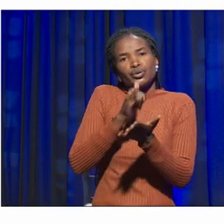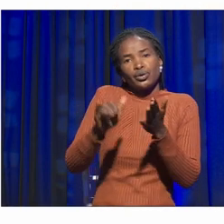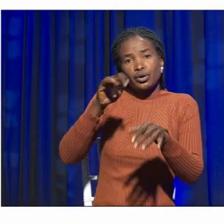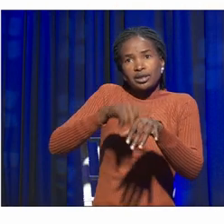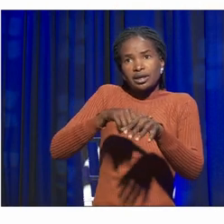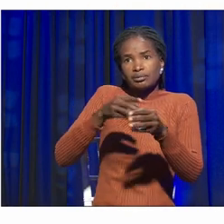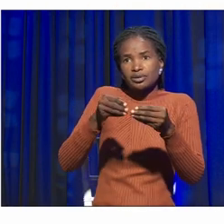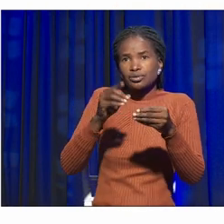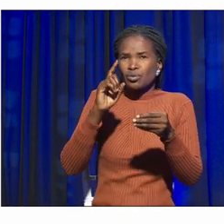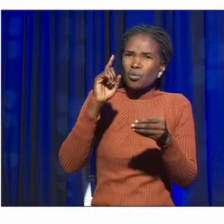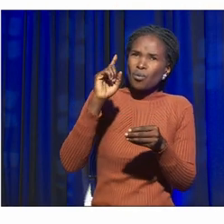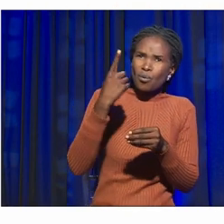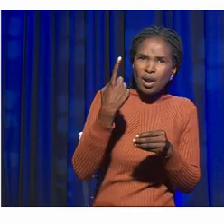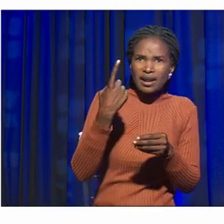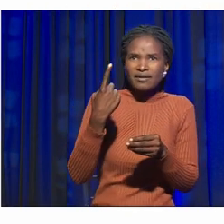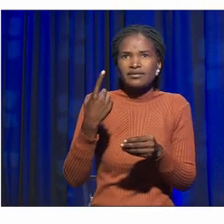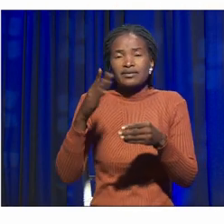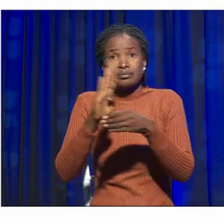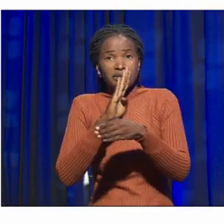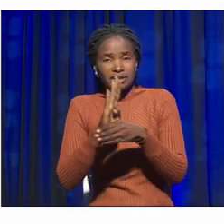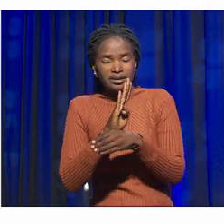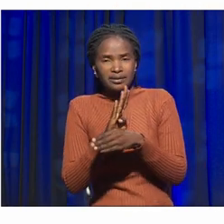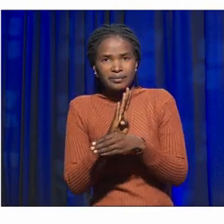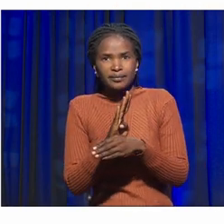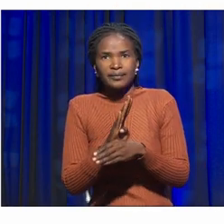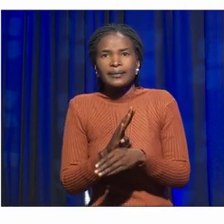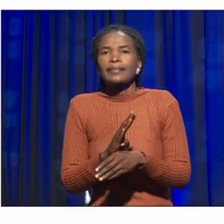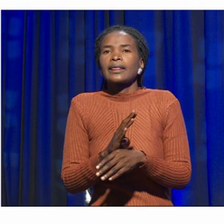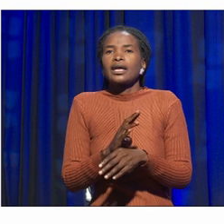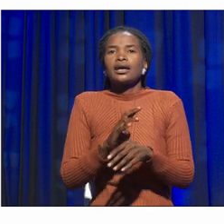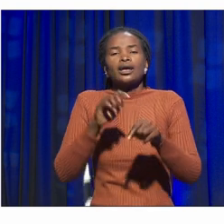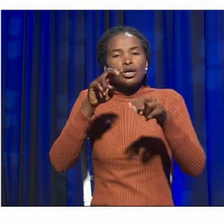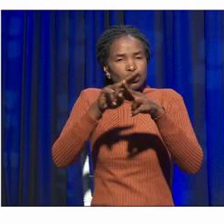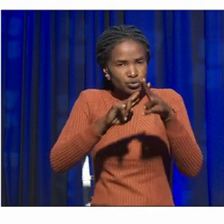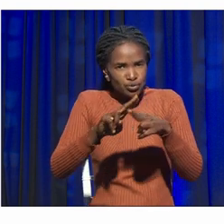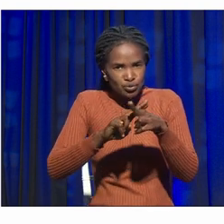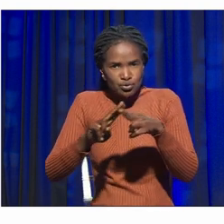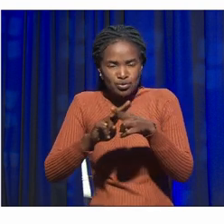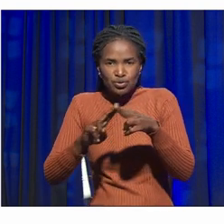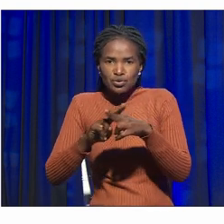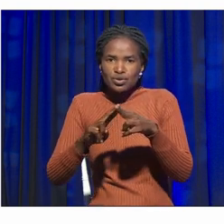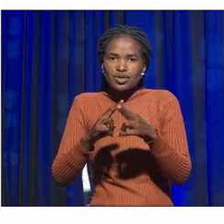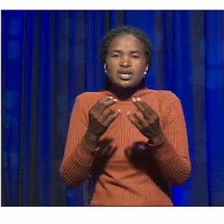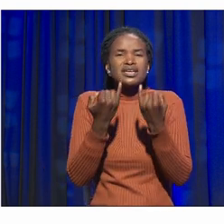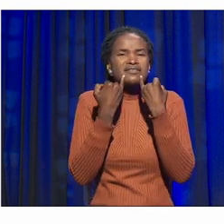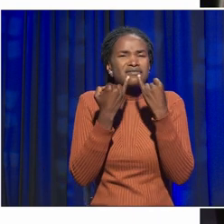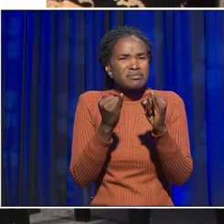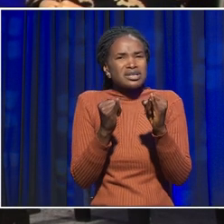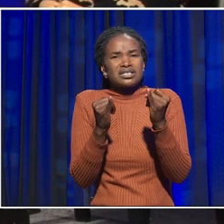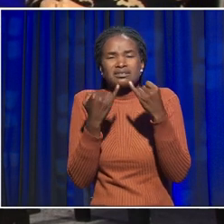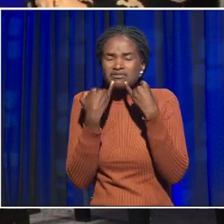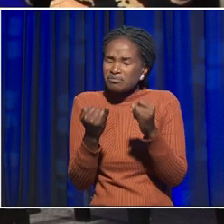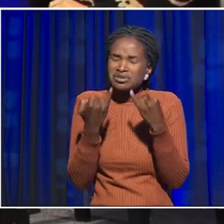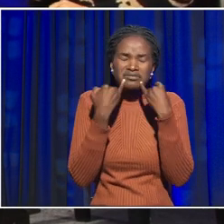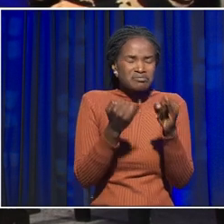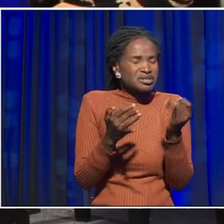Times is one of those companies that is absolutely applying a data-driven business.